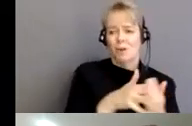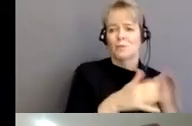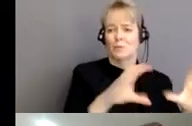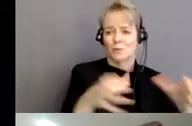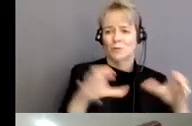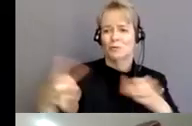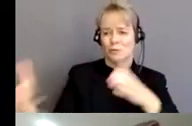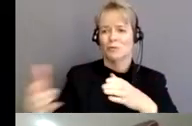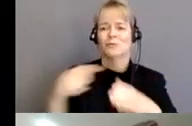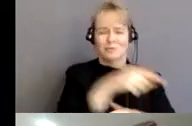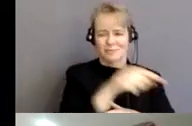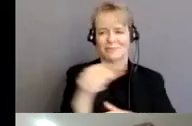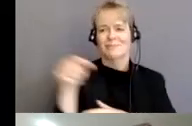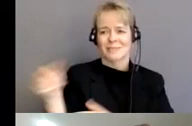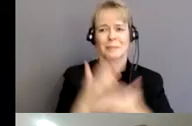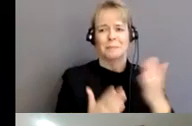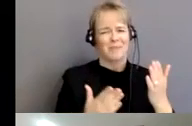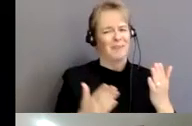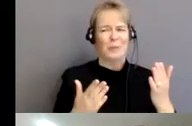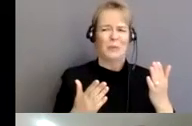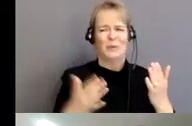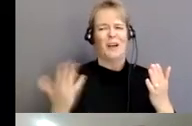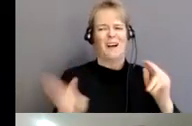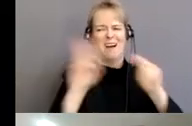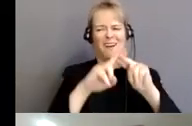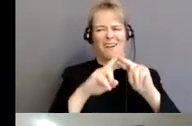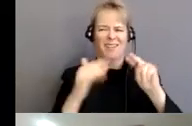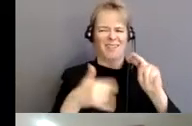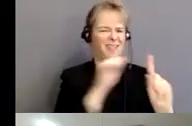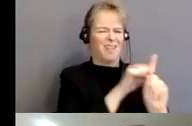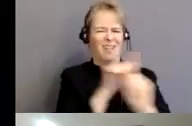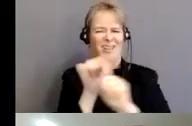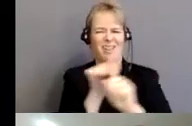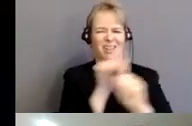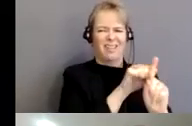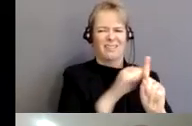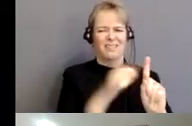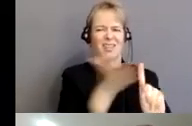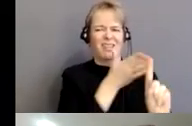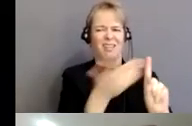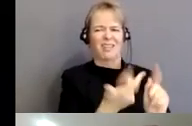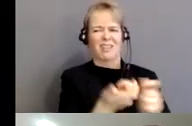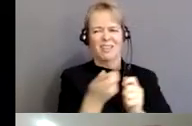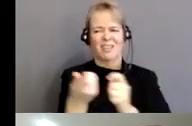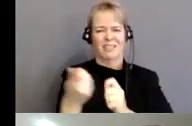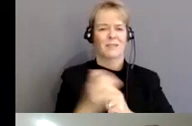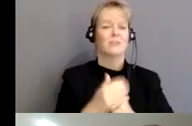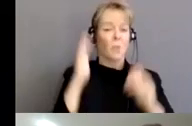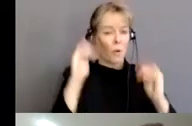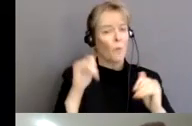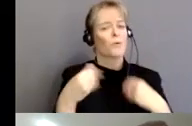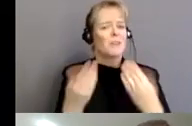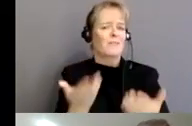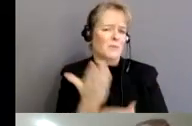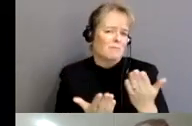fraud. And what we're hoping out of this session is we share some tips that you can use to better protect